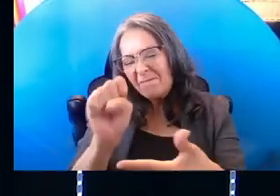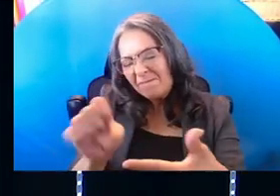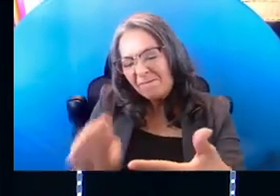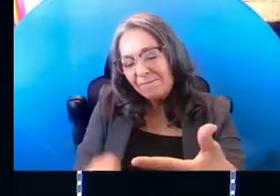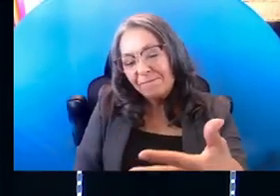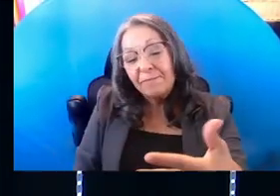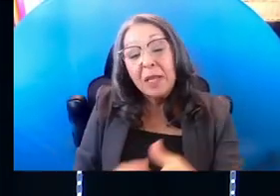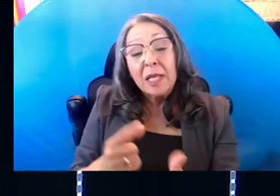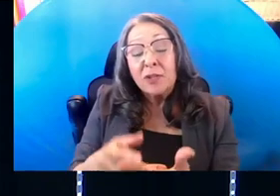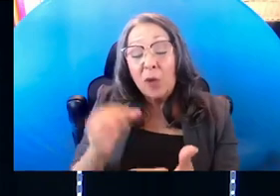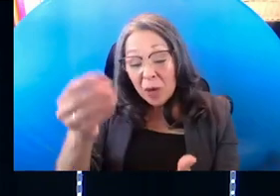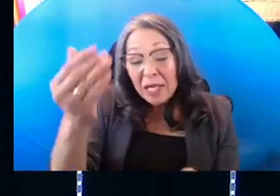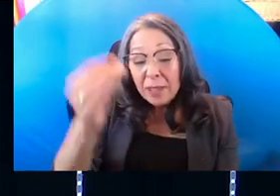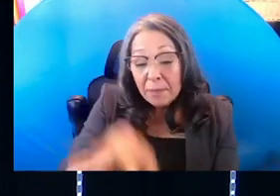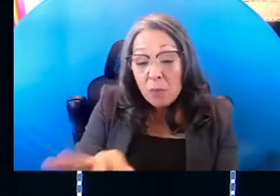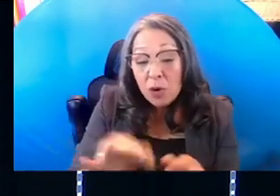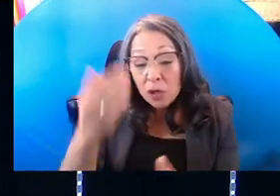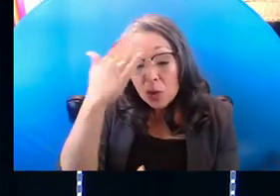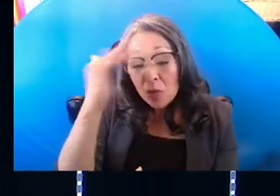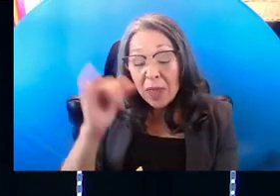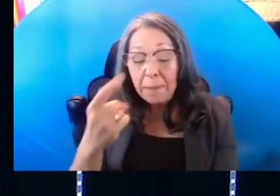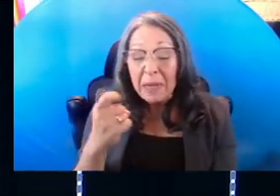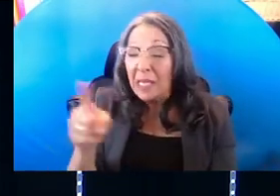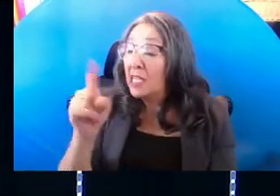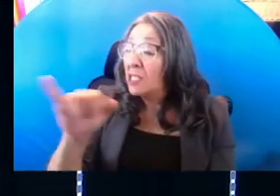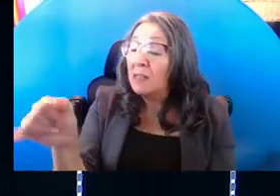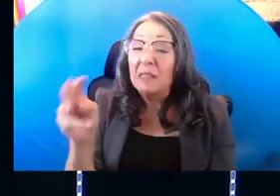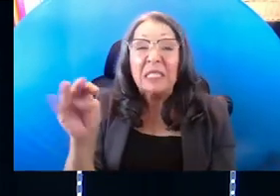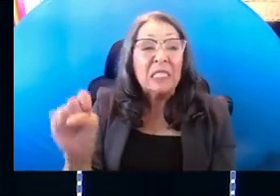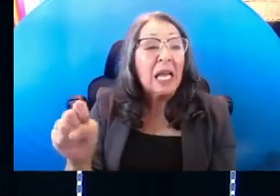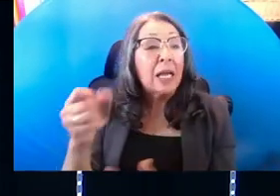important to know that because, again, this comes from a guy who struggled and finally came to a